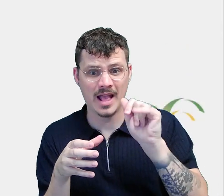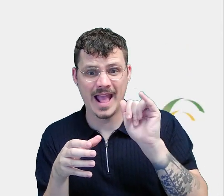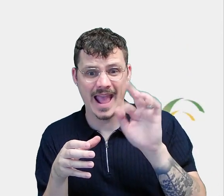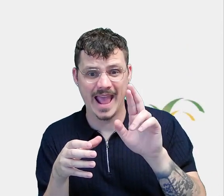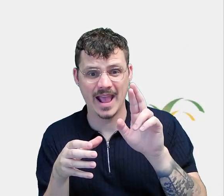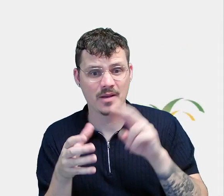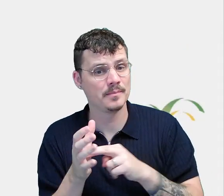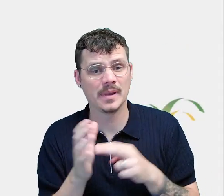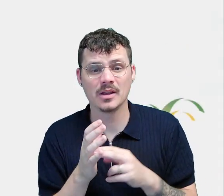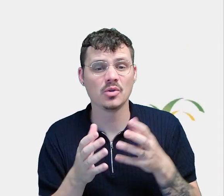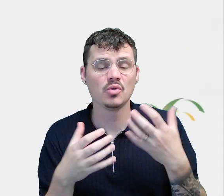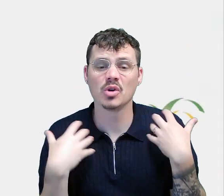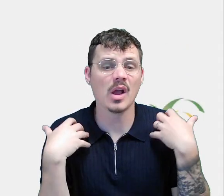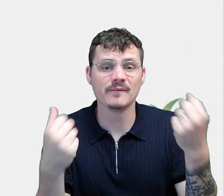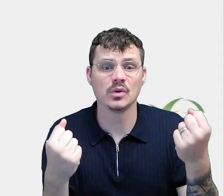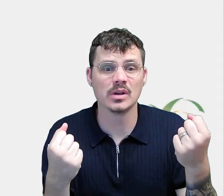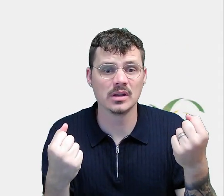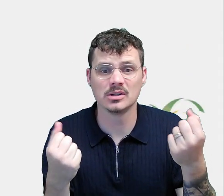of recovery is,